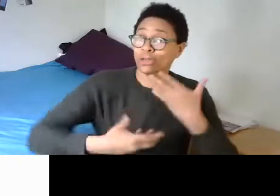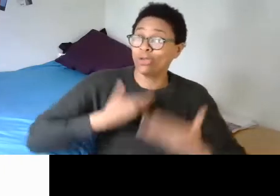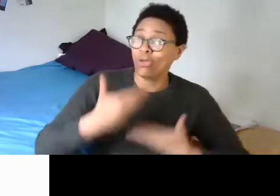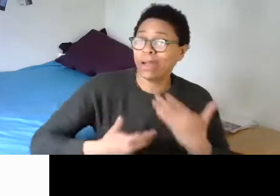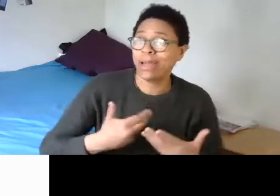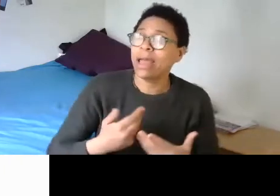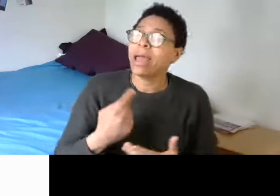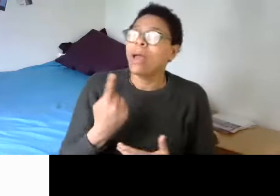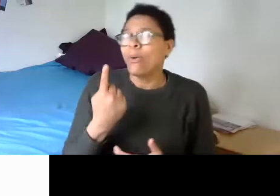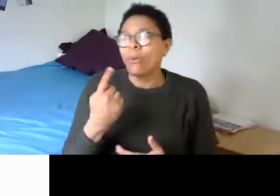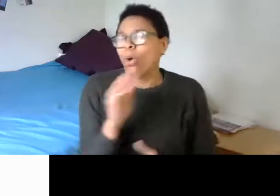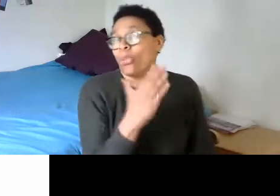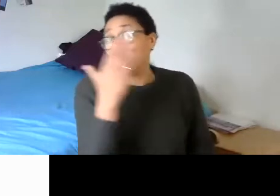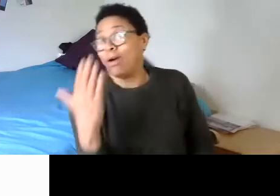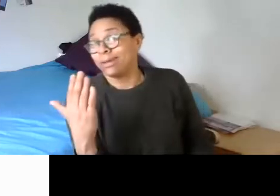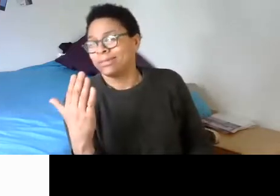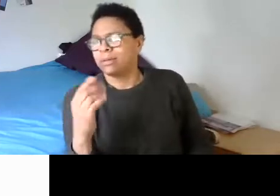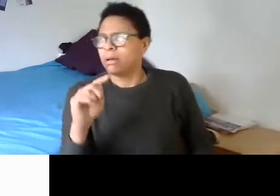of anecdotes and other strange tales.